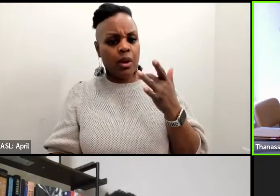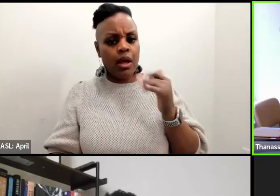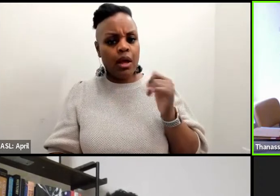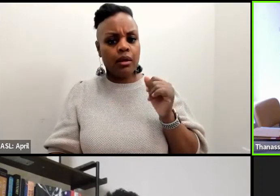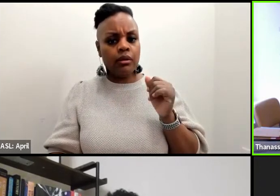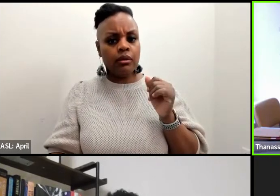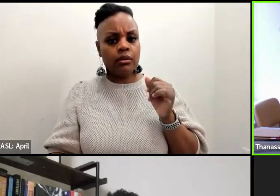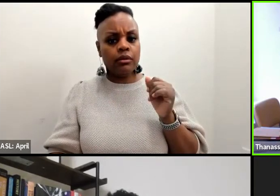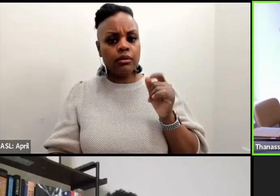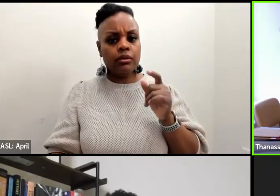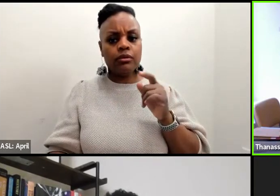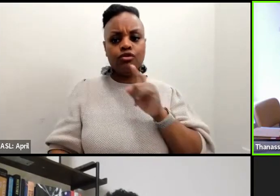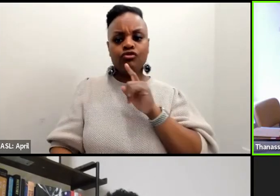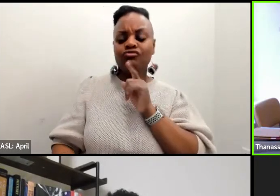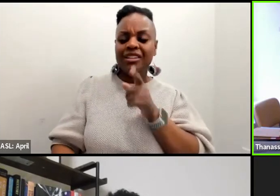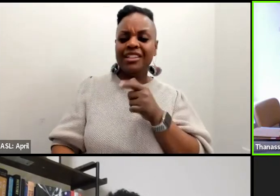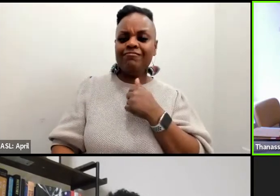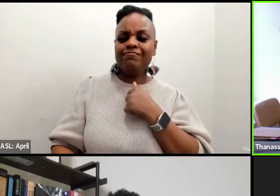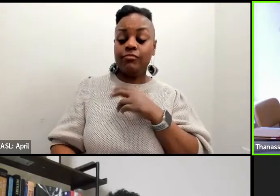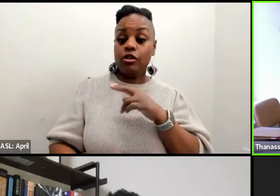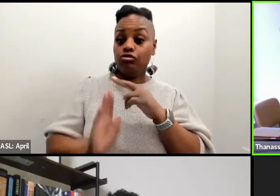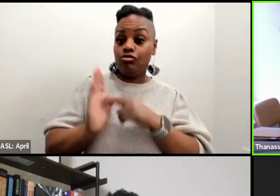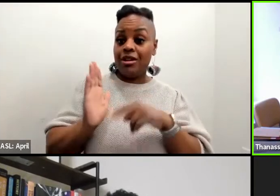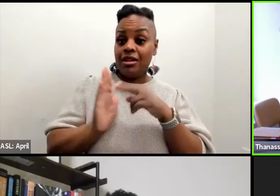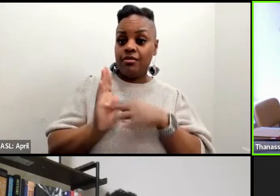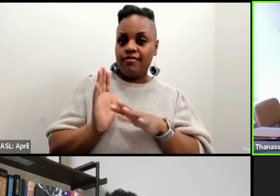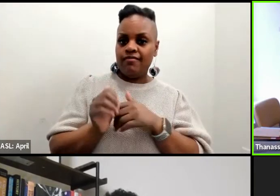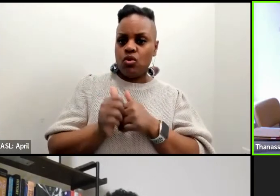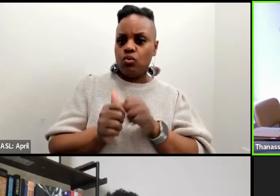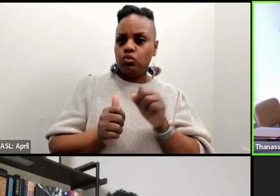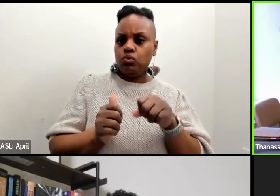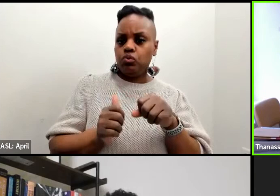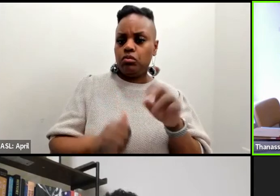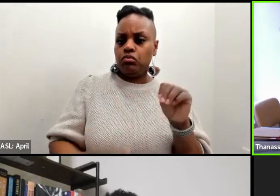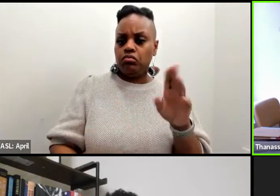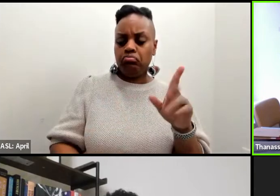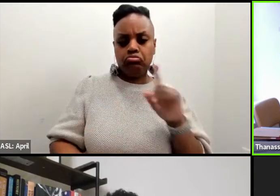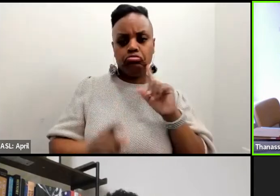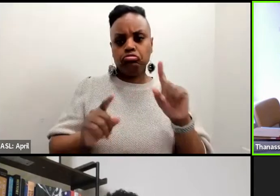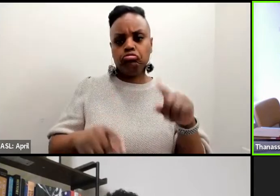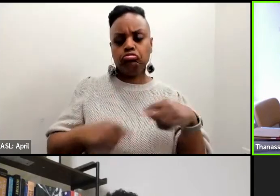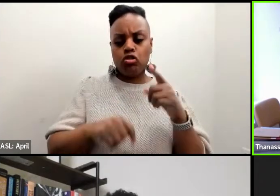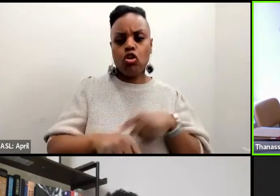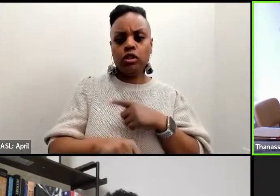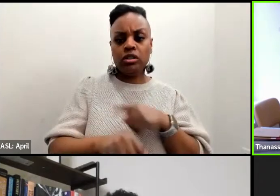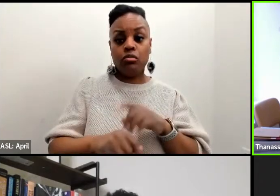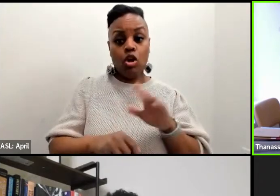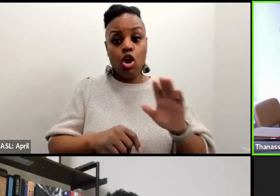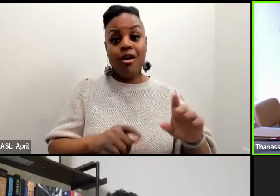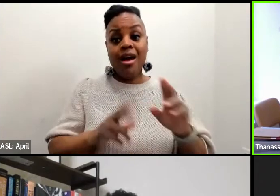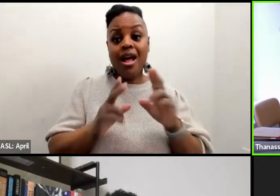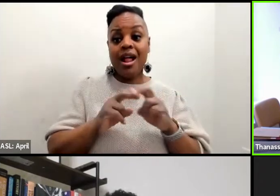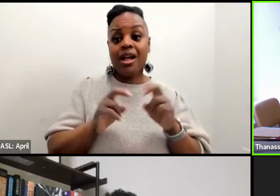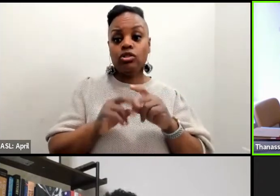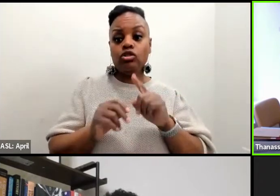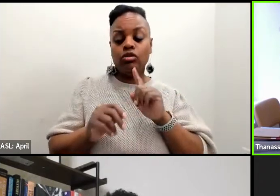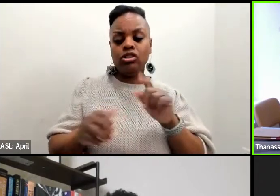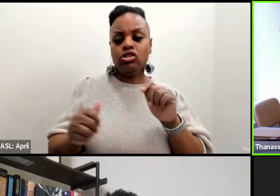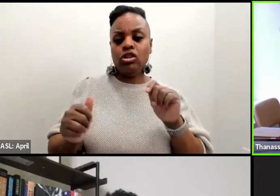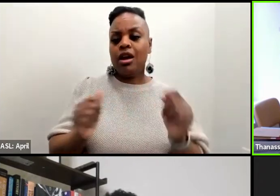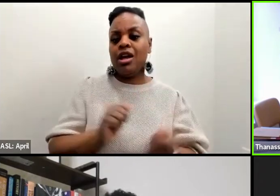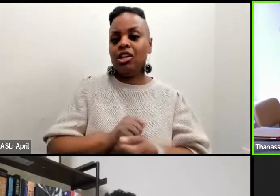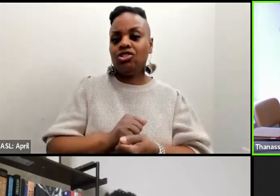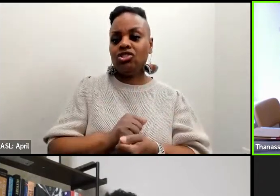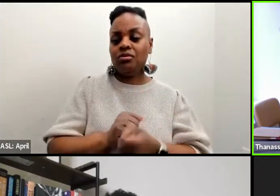time, and yet this was a, this, your analysis of this shifted my understanding of what I had already seen, right? So, you know,